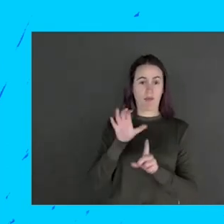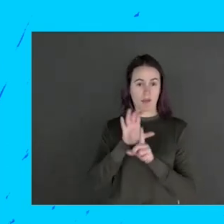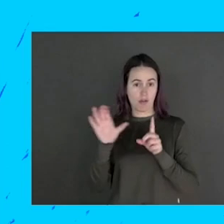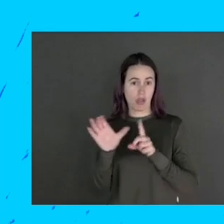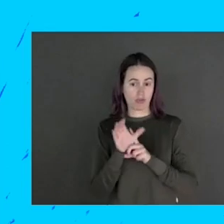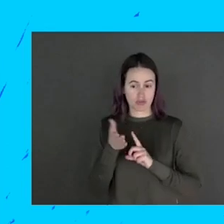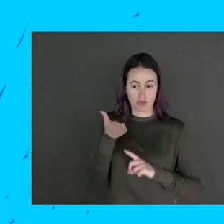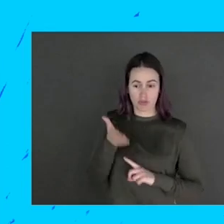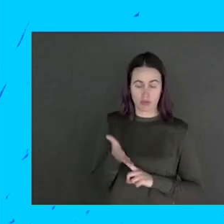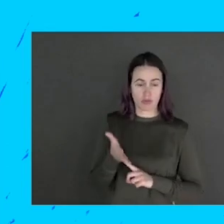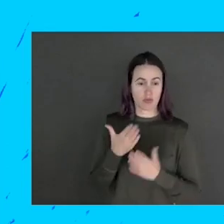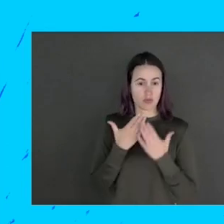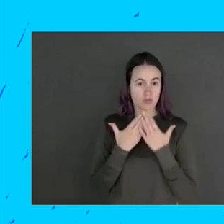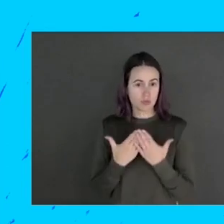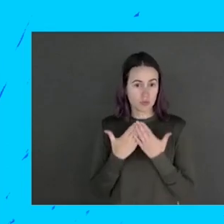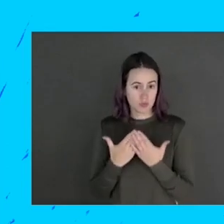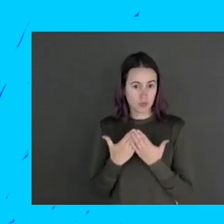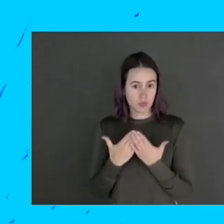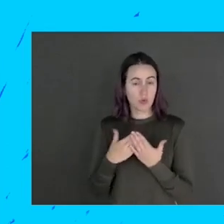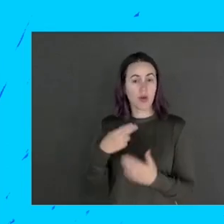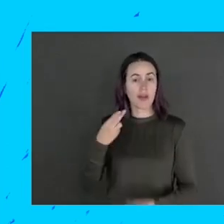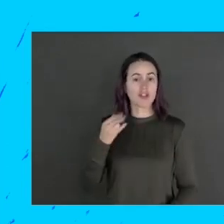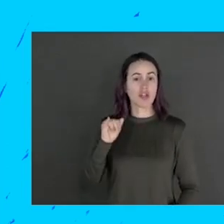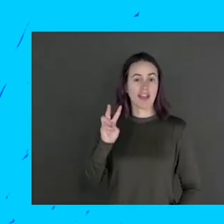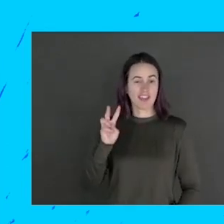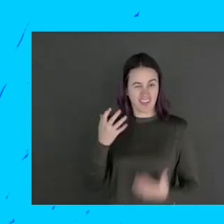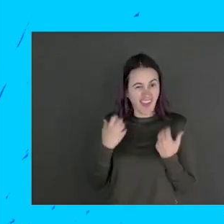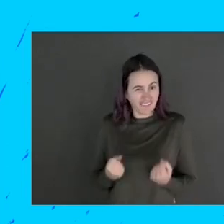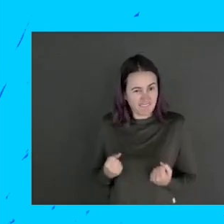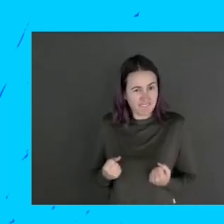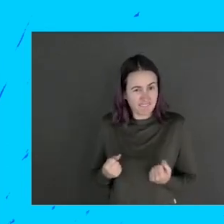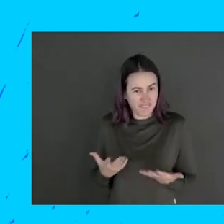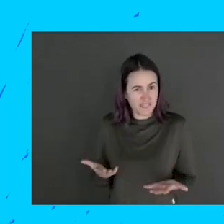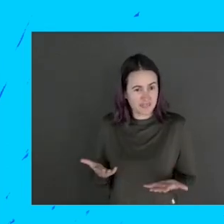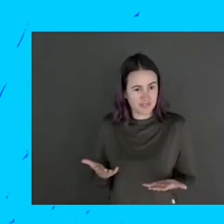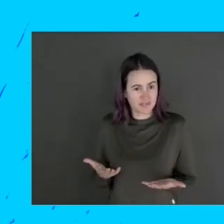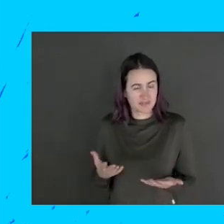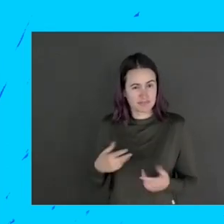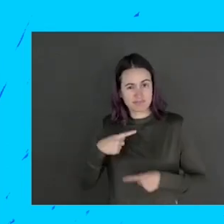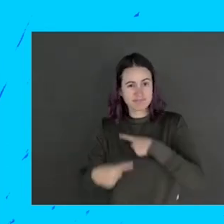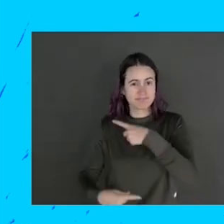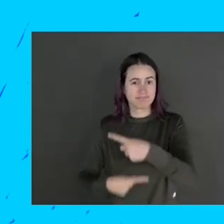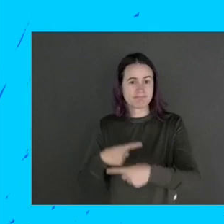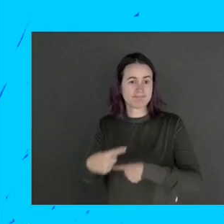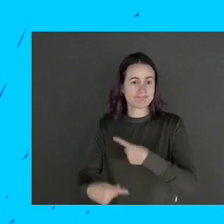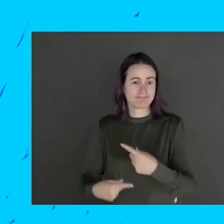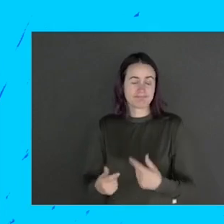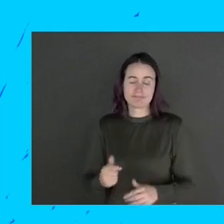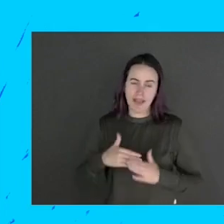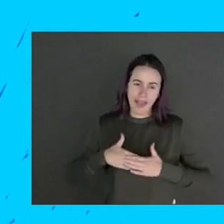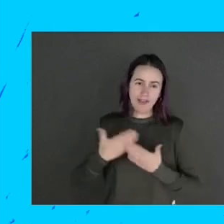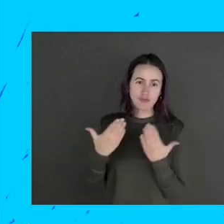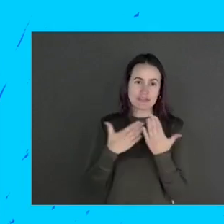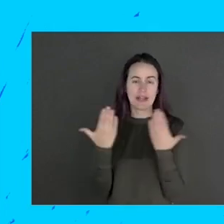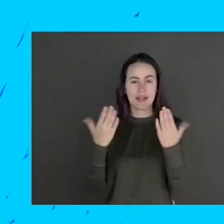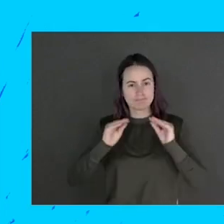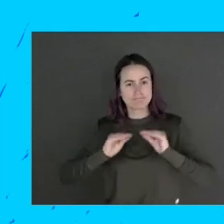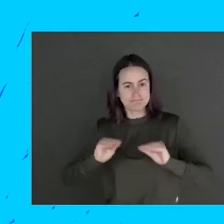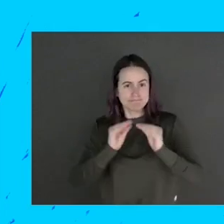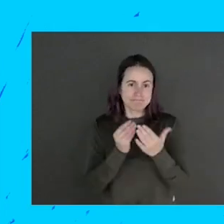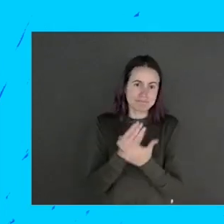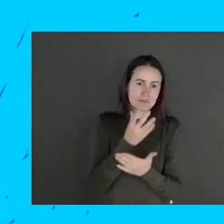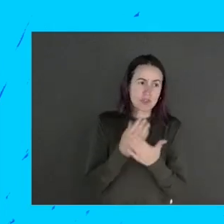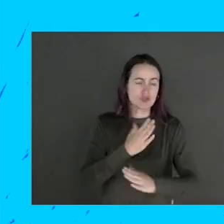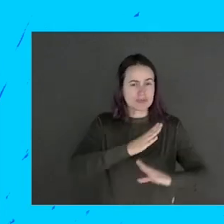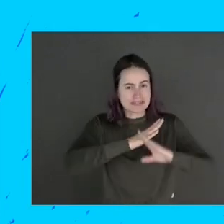acknowledges that HIV is not over, that it's a prevention issue every single day for young people,